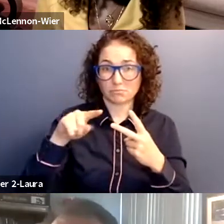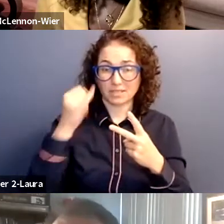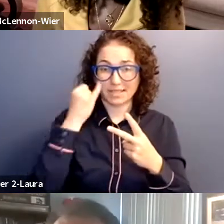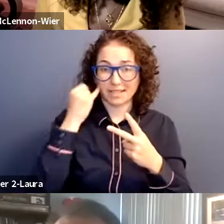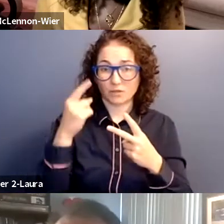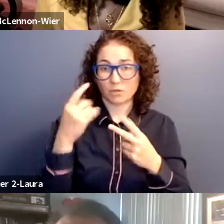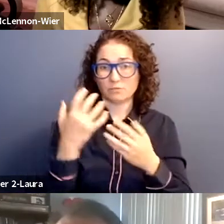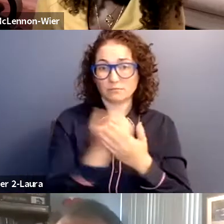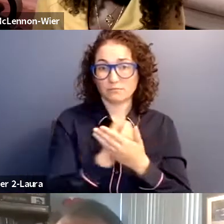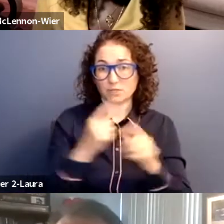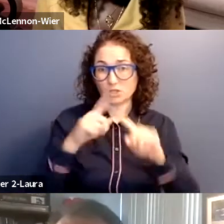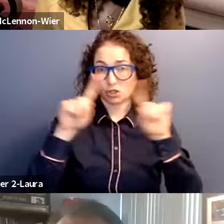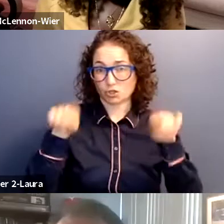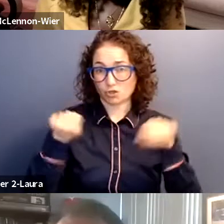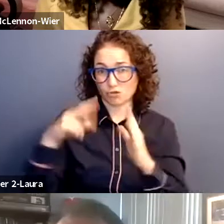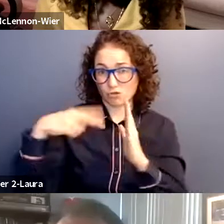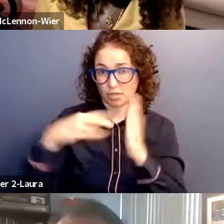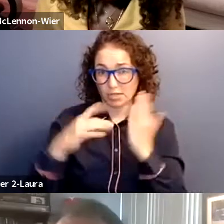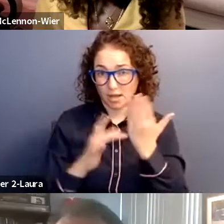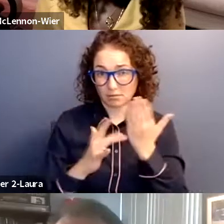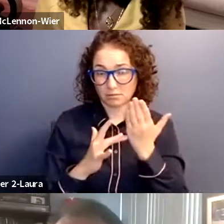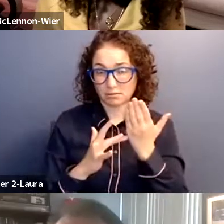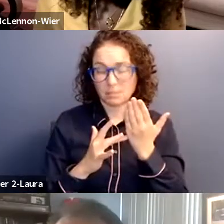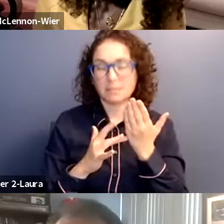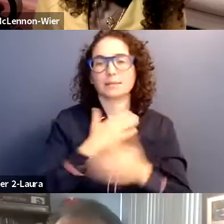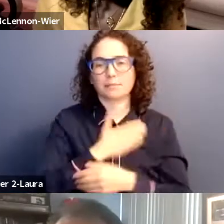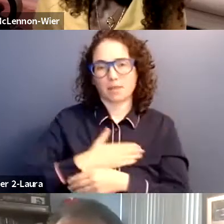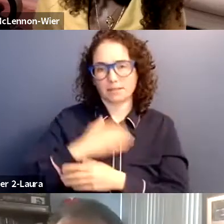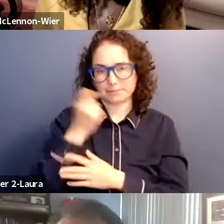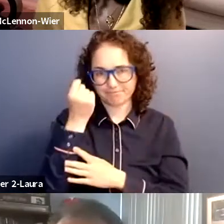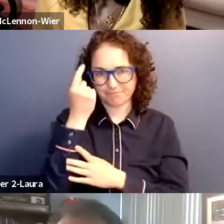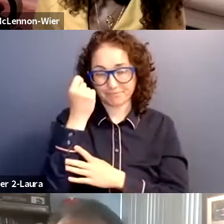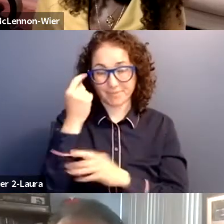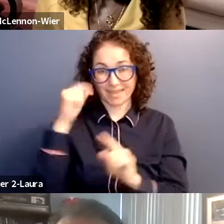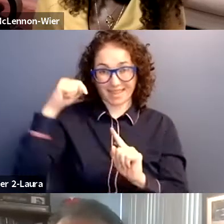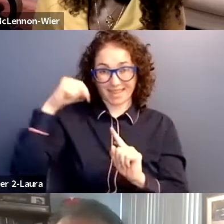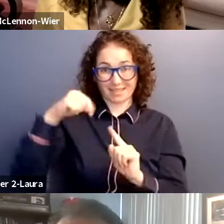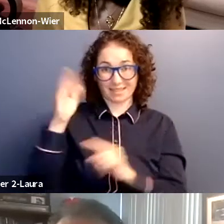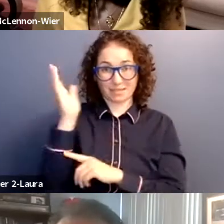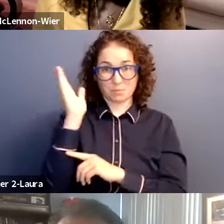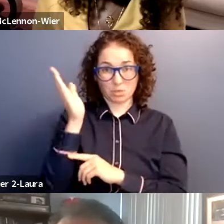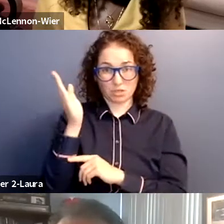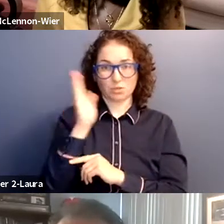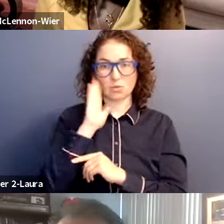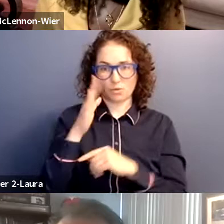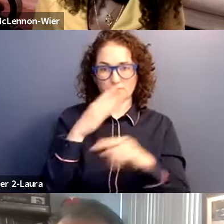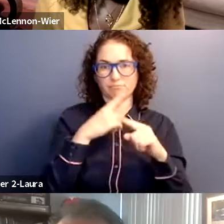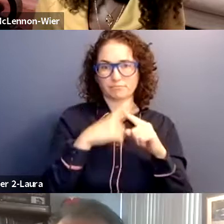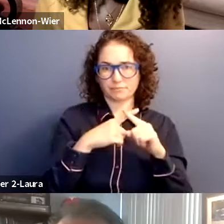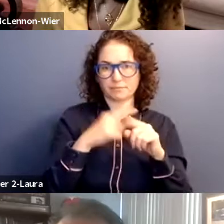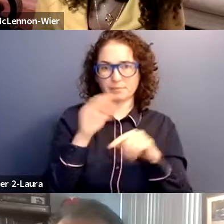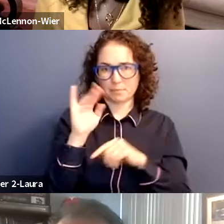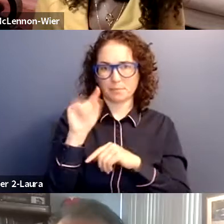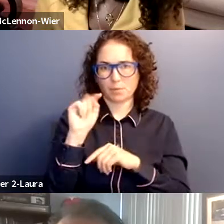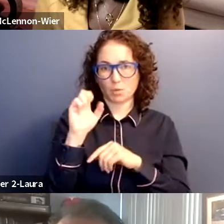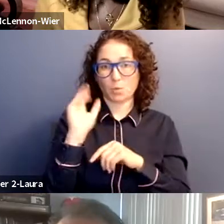participants who use screen reading technology, please note that this presentation will be muted. However, you